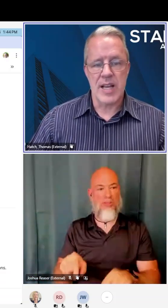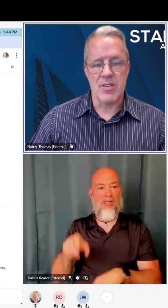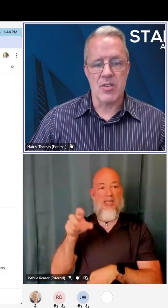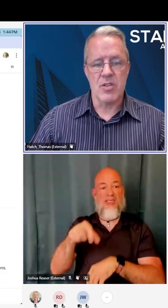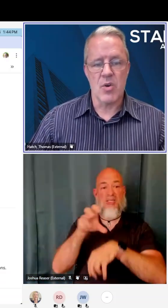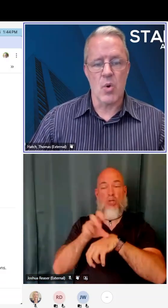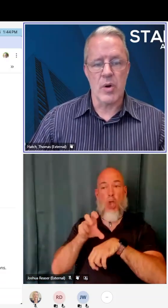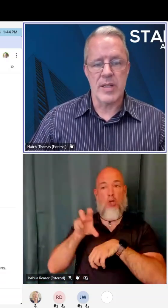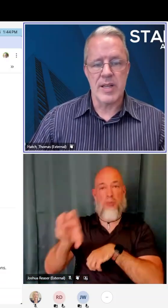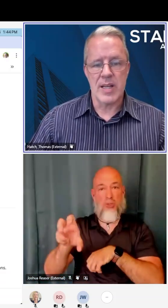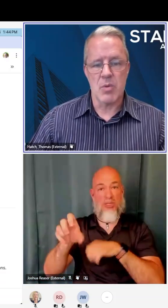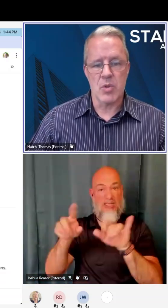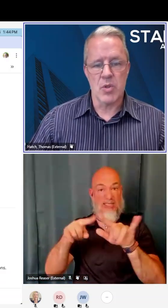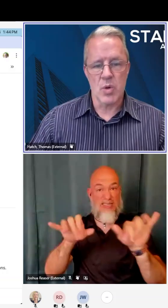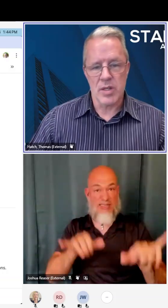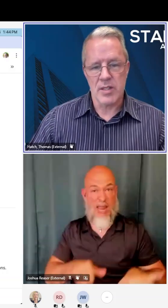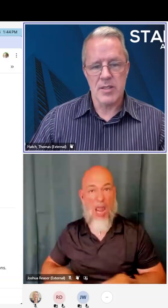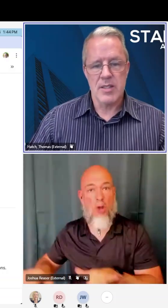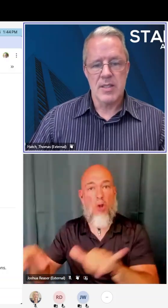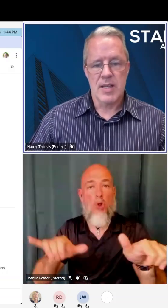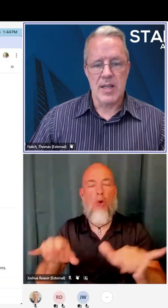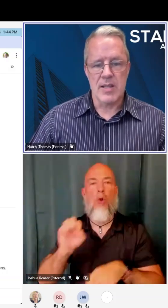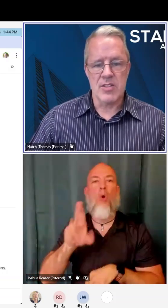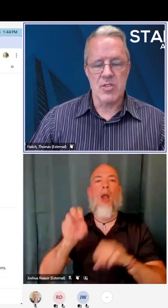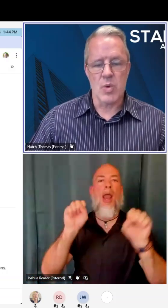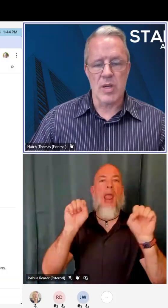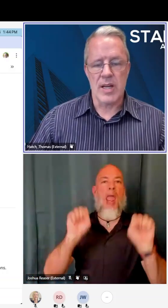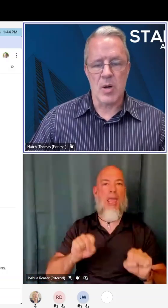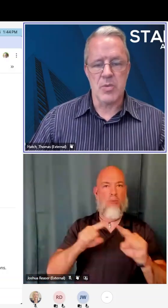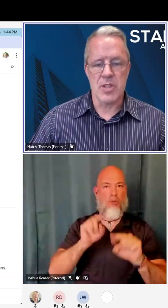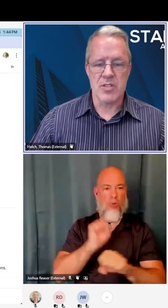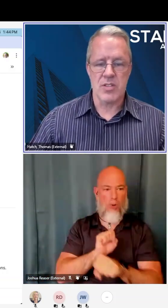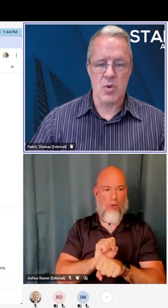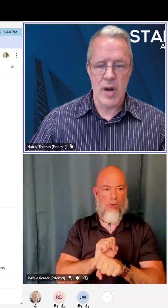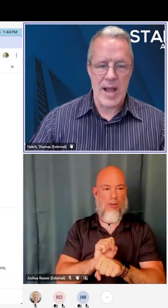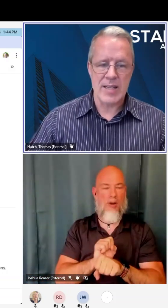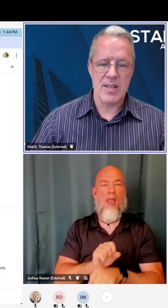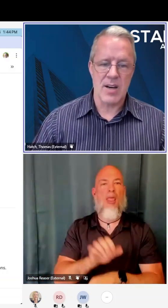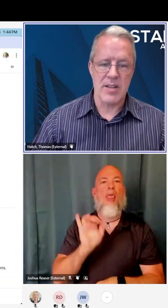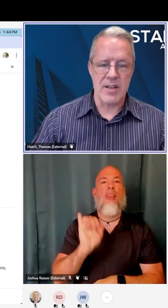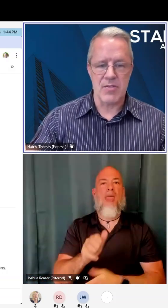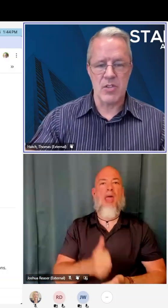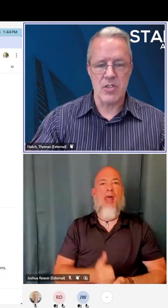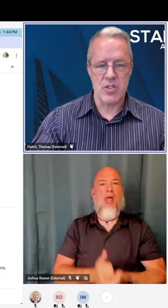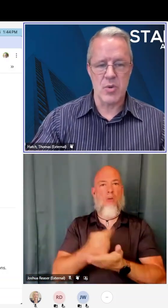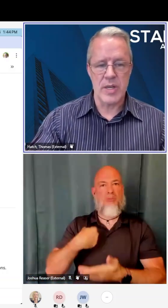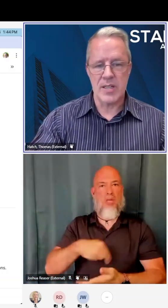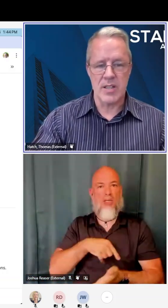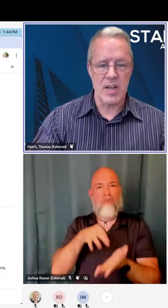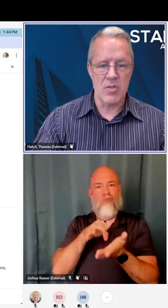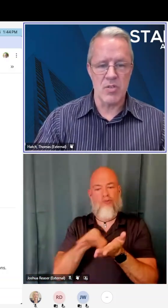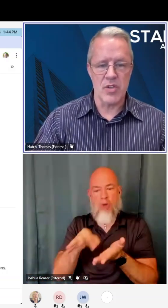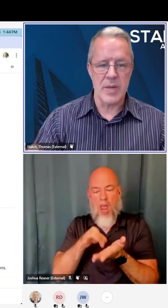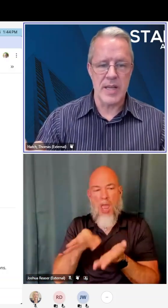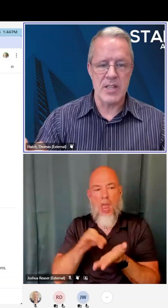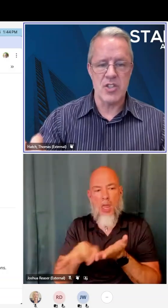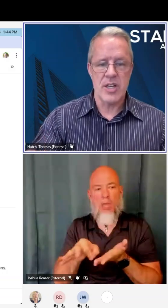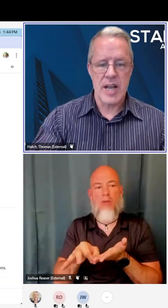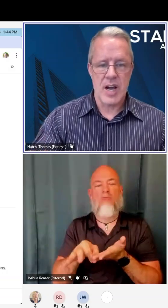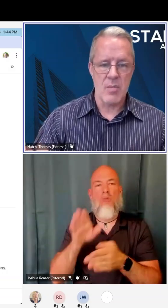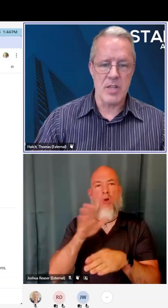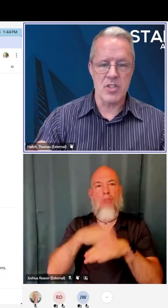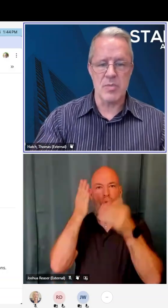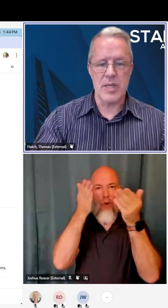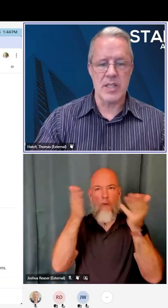a standard or an able to work? And this is what helps us track on that first screen on the overview